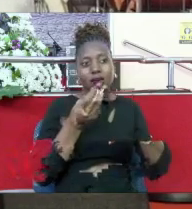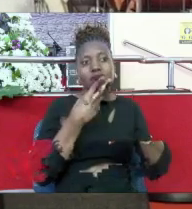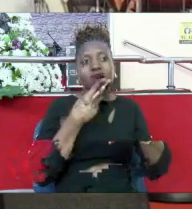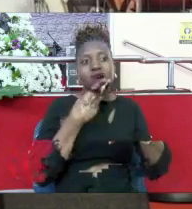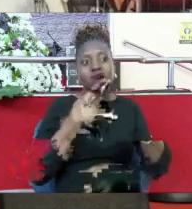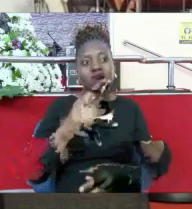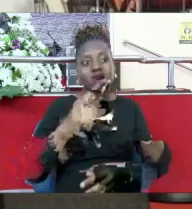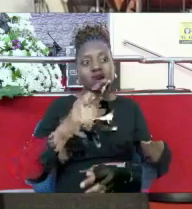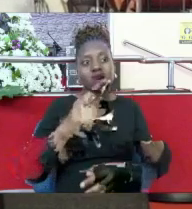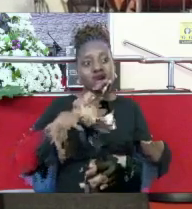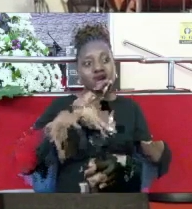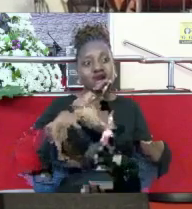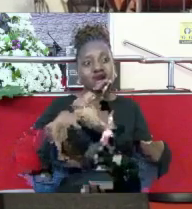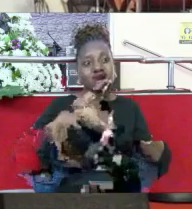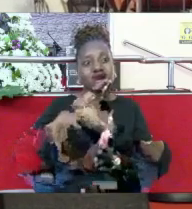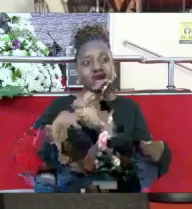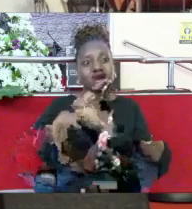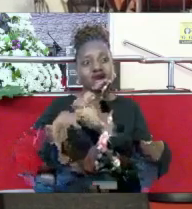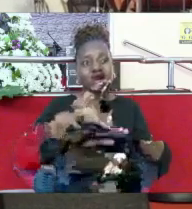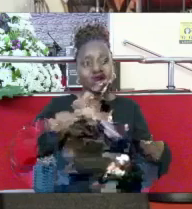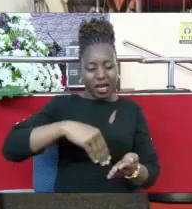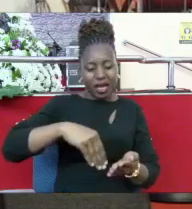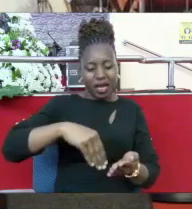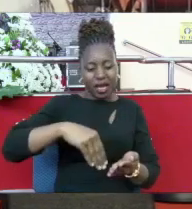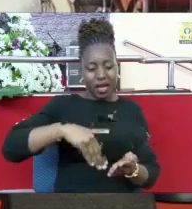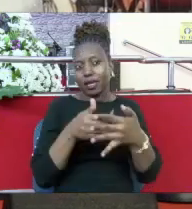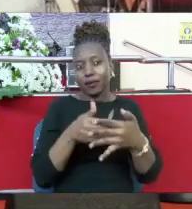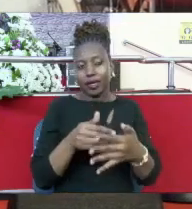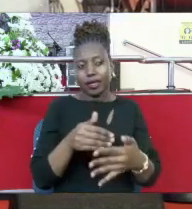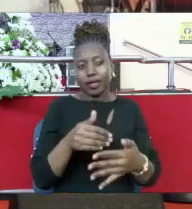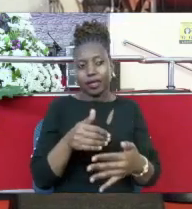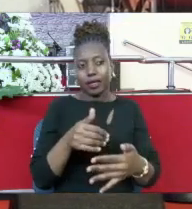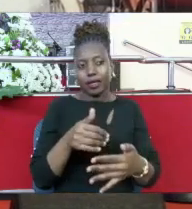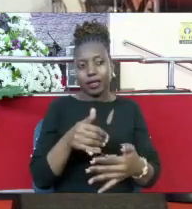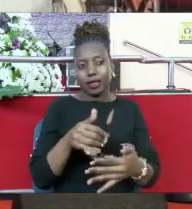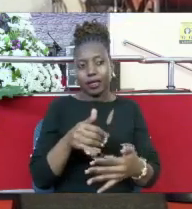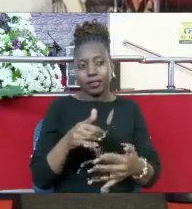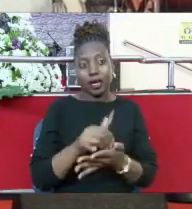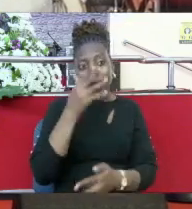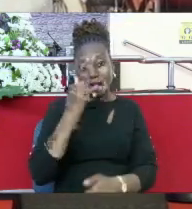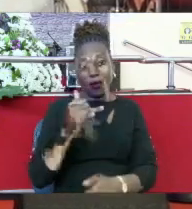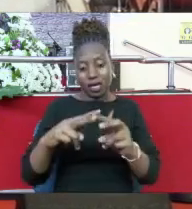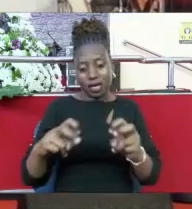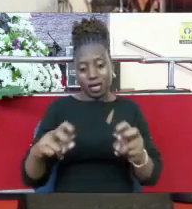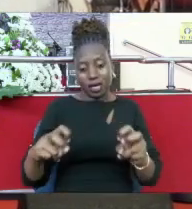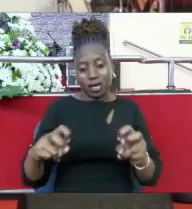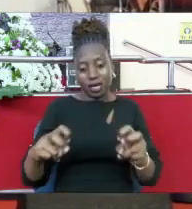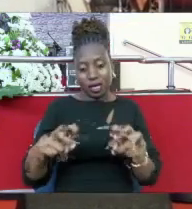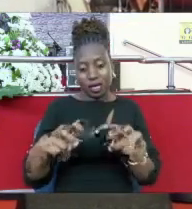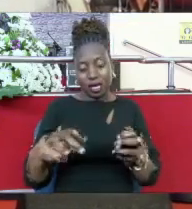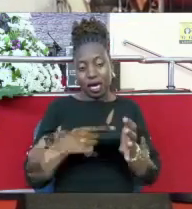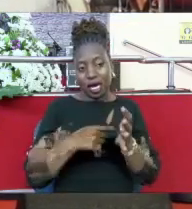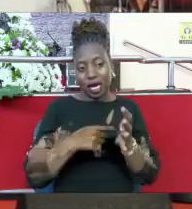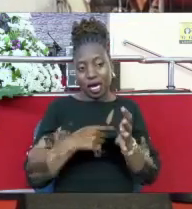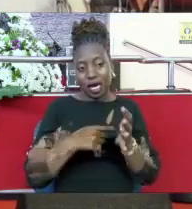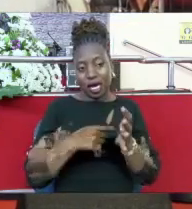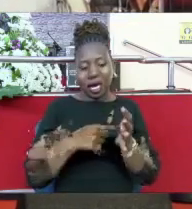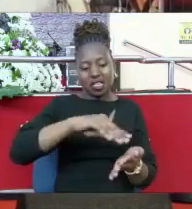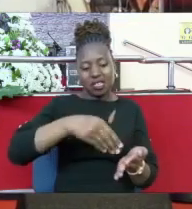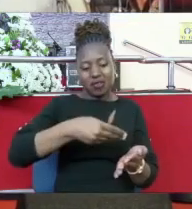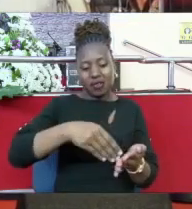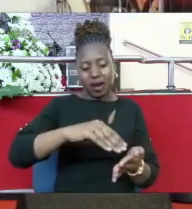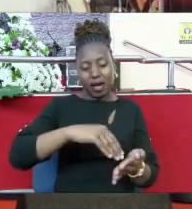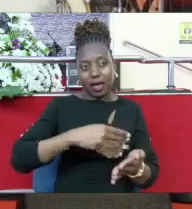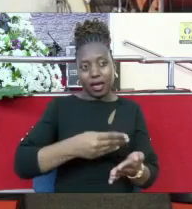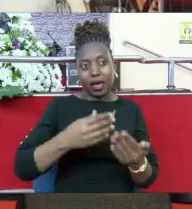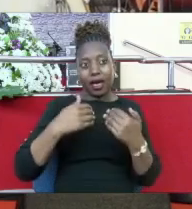food. Just limit that because, you know, research has shown it has negative effects. Sasa hata wewe